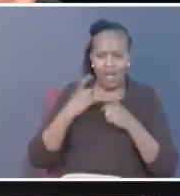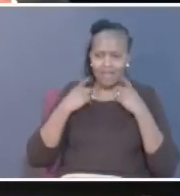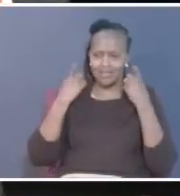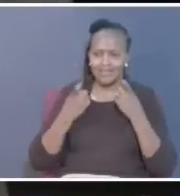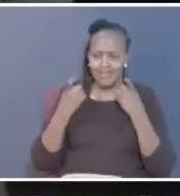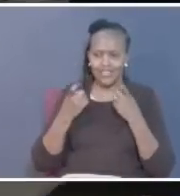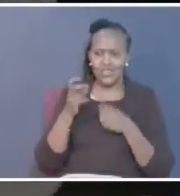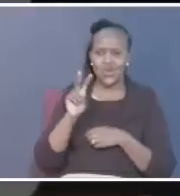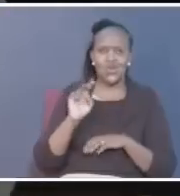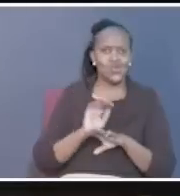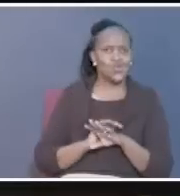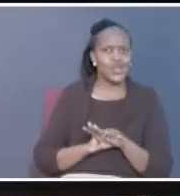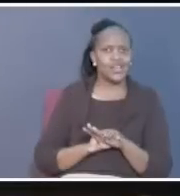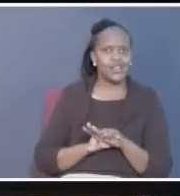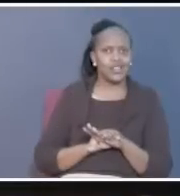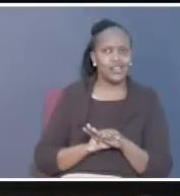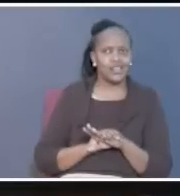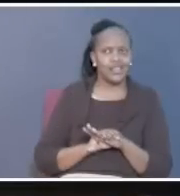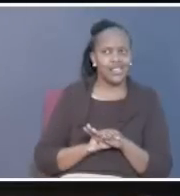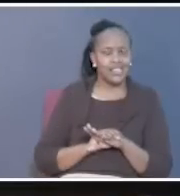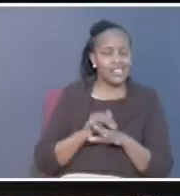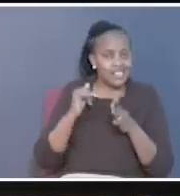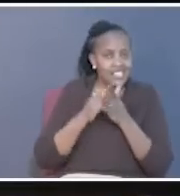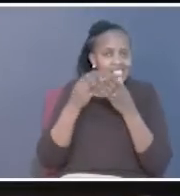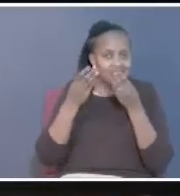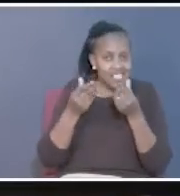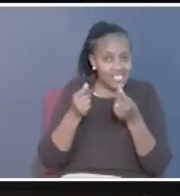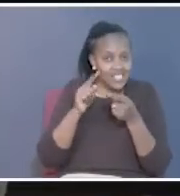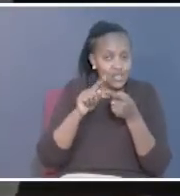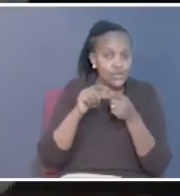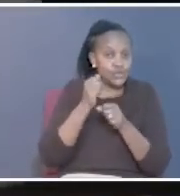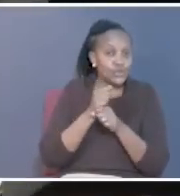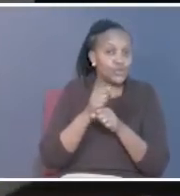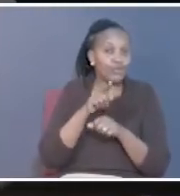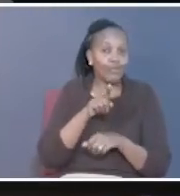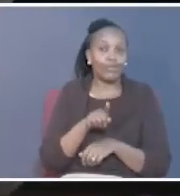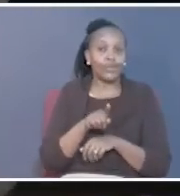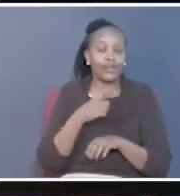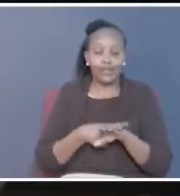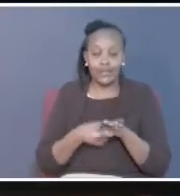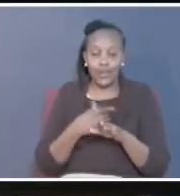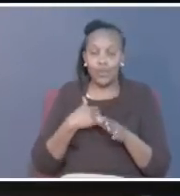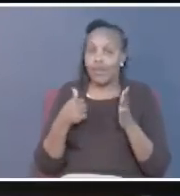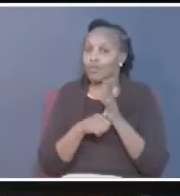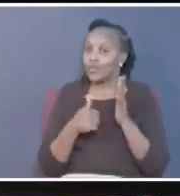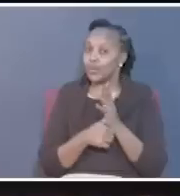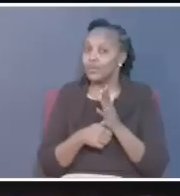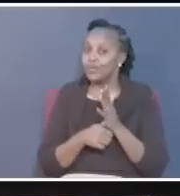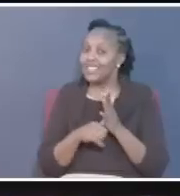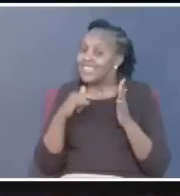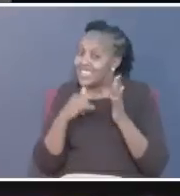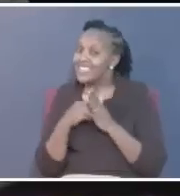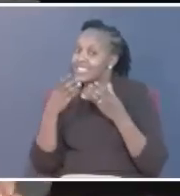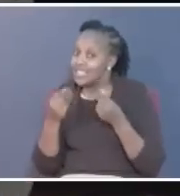it's very easy to do that, particularly in times of crisis. It's easy to hoard things and to